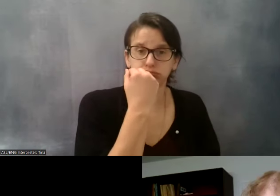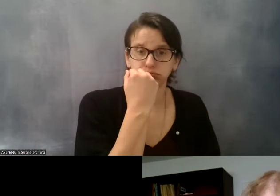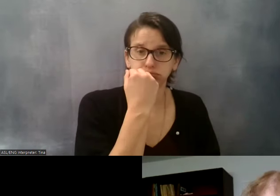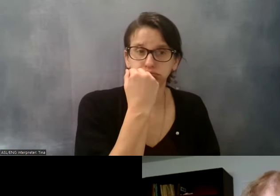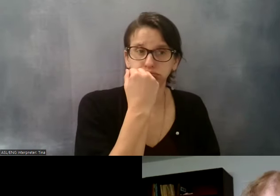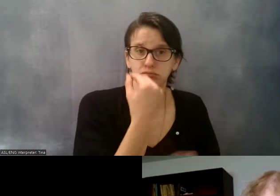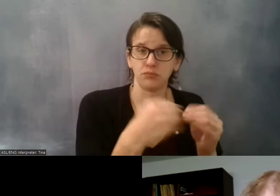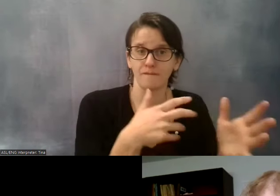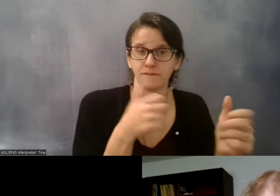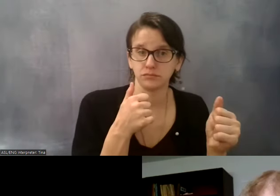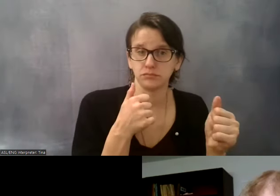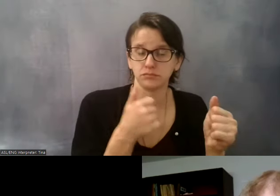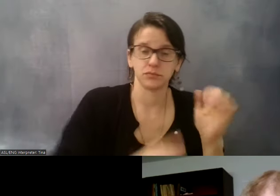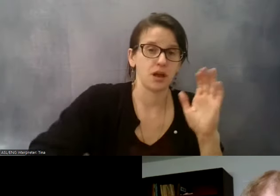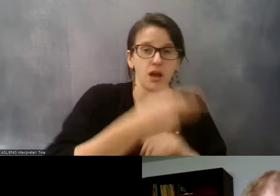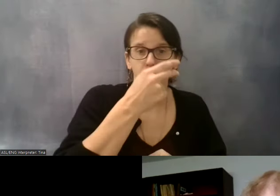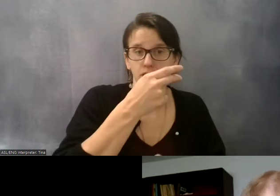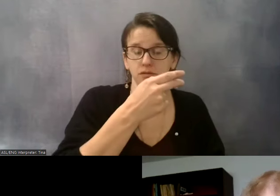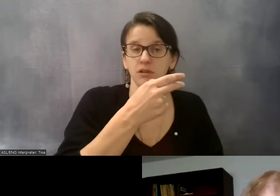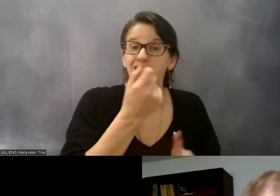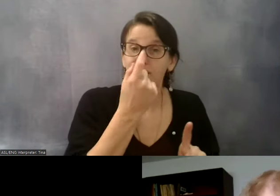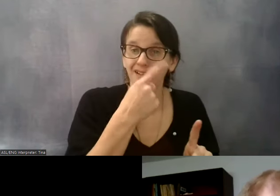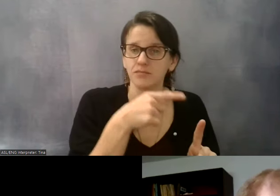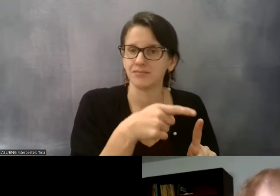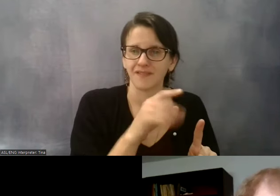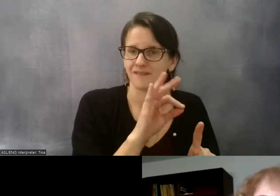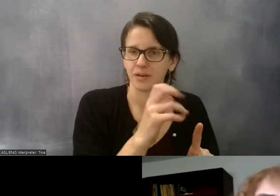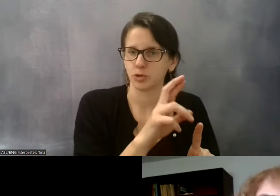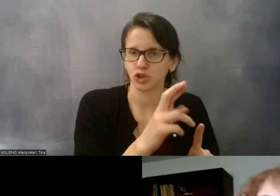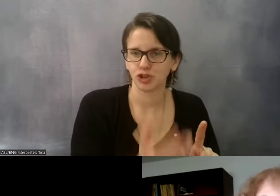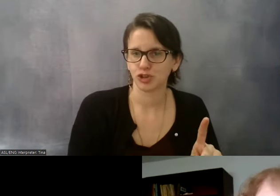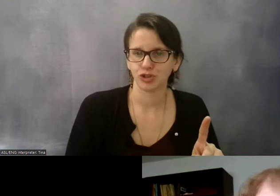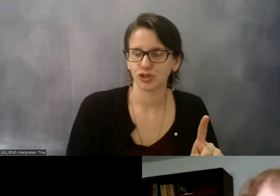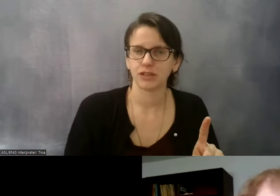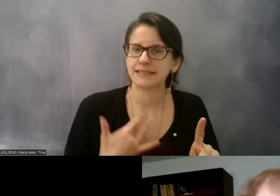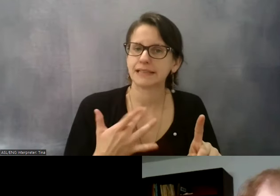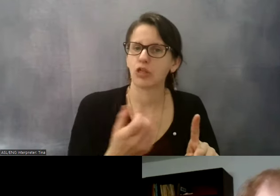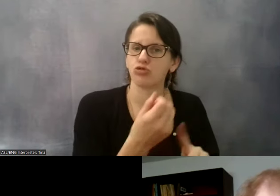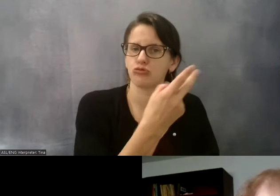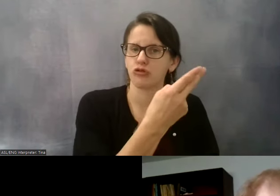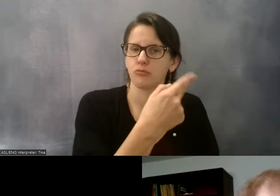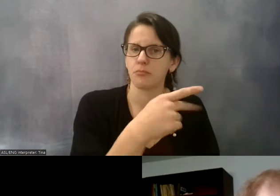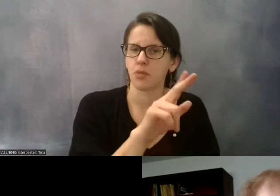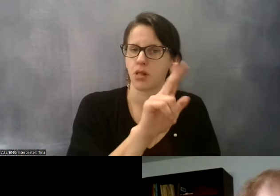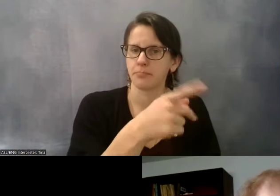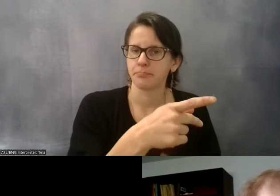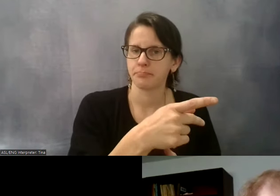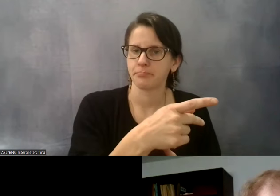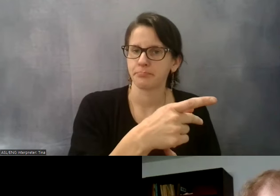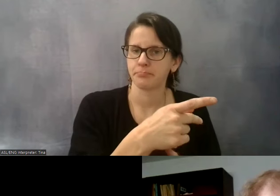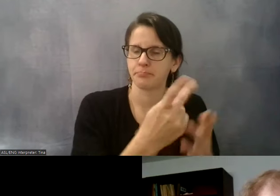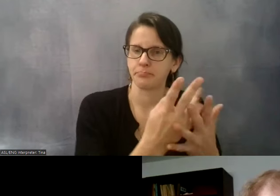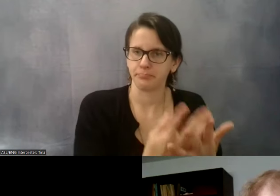The fiber is really helpful and important, and most of that is the pulp that gets discarded with juicing. So there's pros and